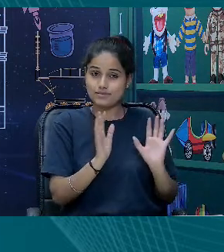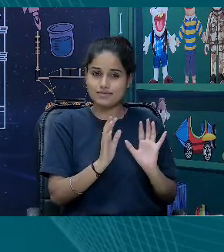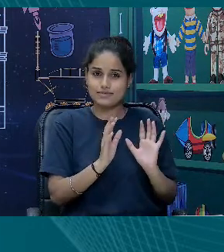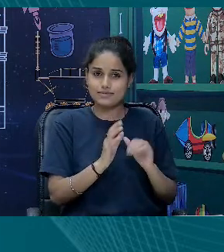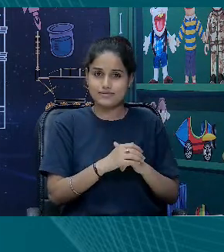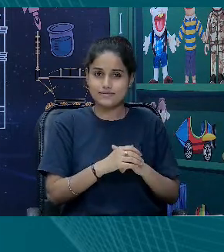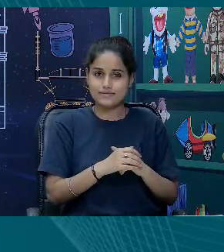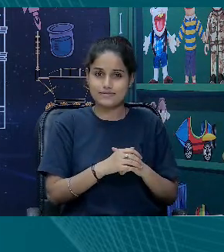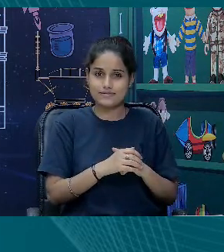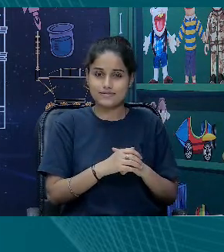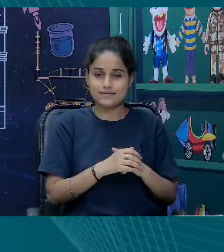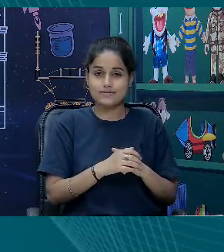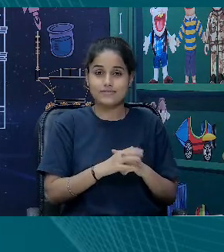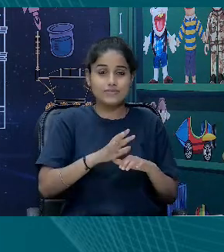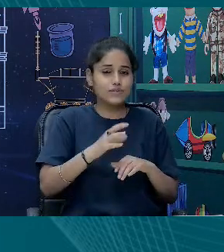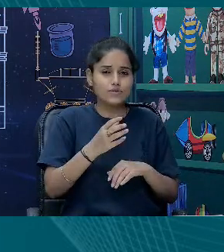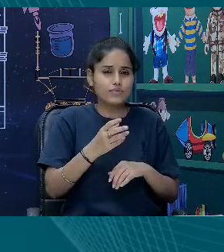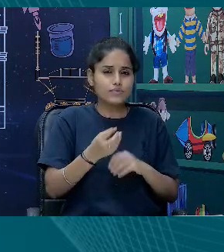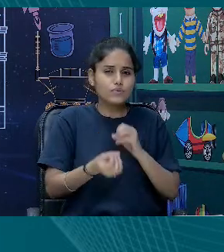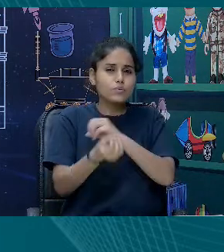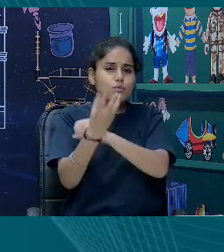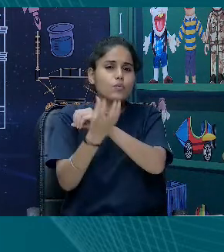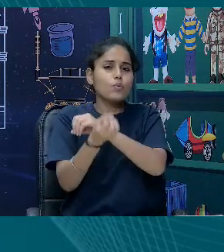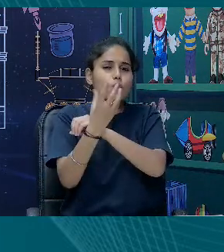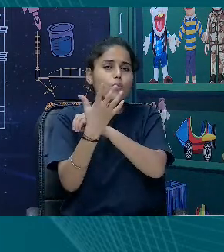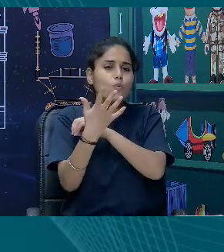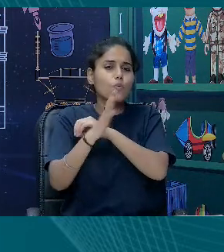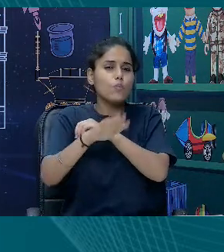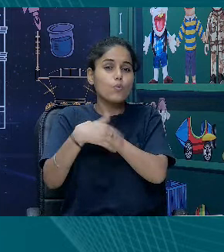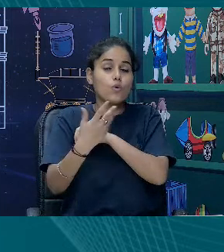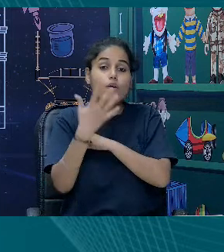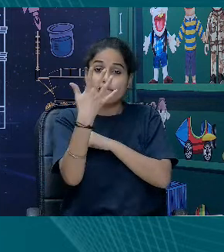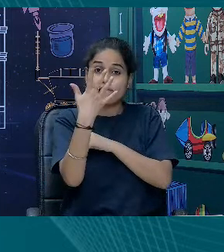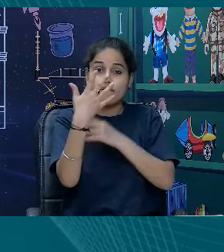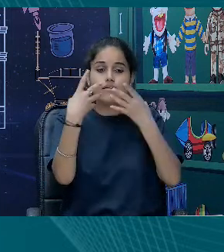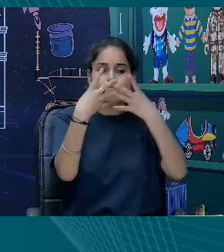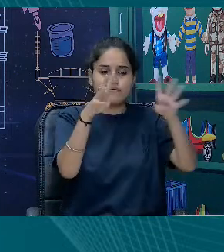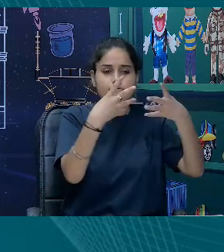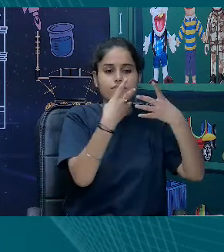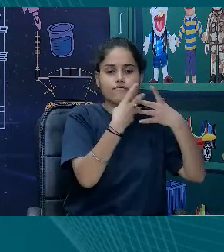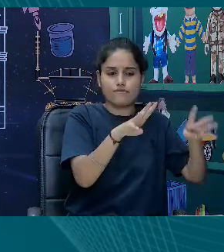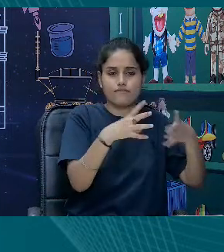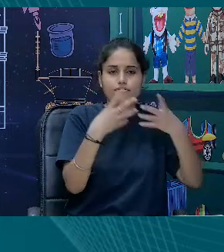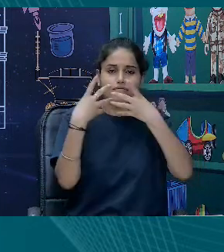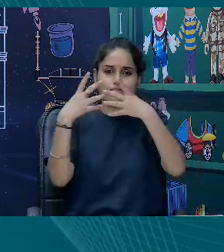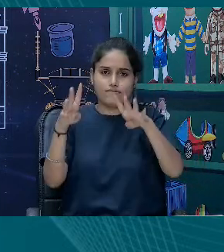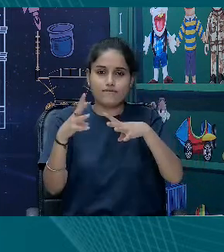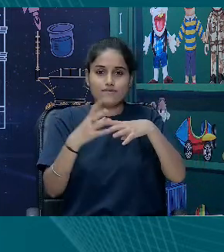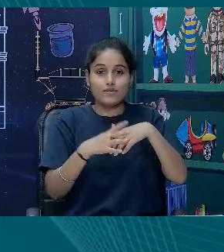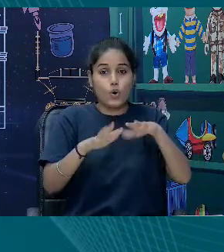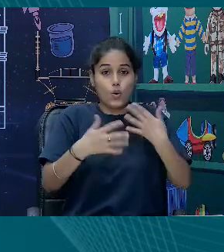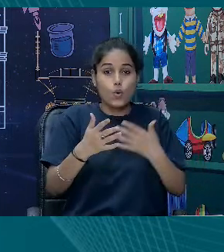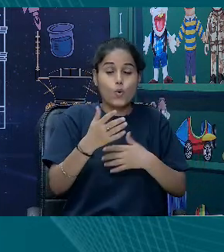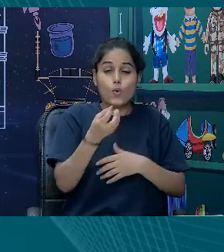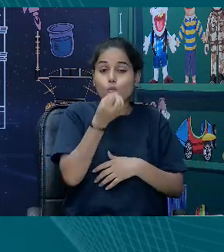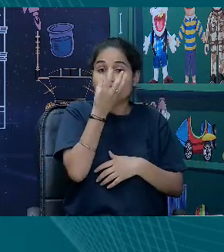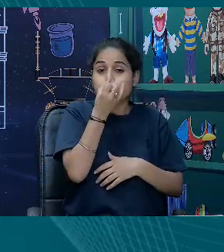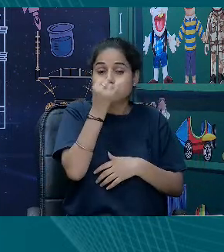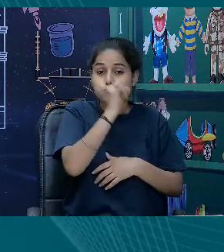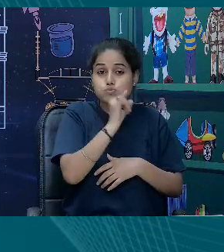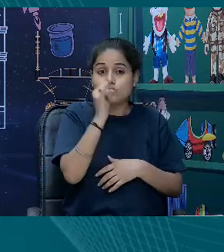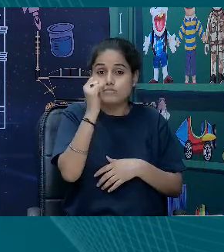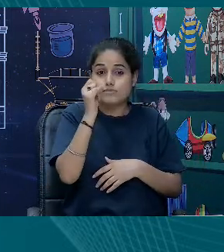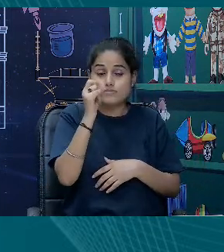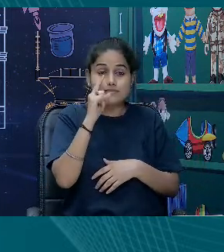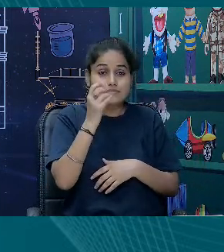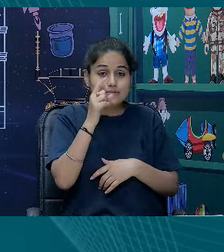we have made, and what is next? No. 5 little windows shining bright and 6 yellow 5 marigolds. little windows. How